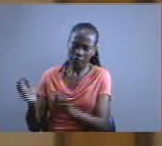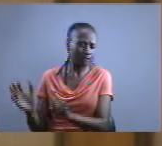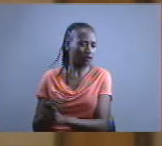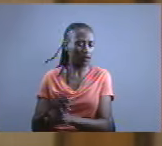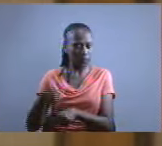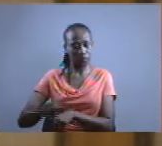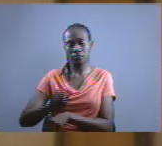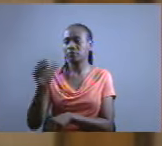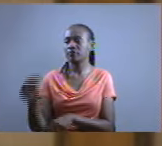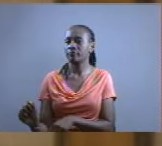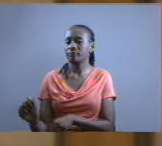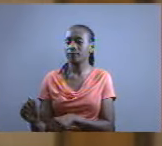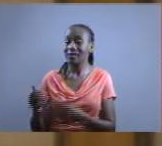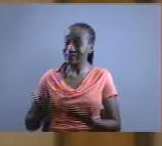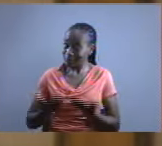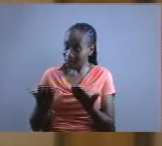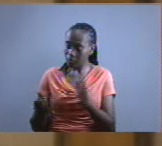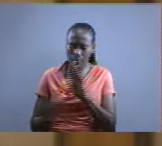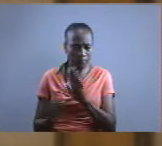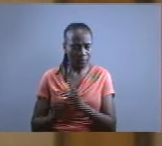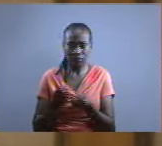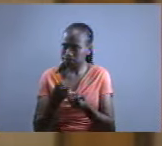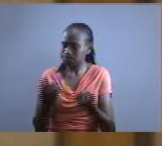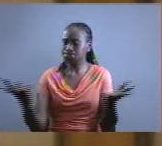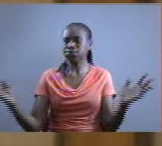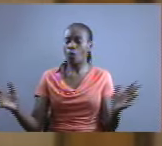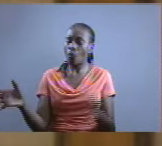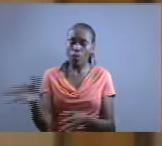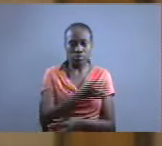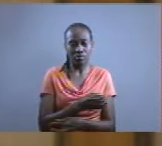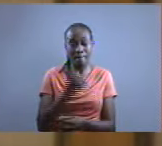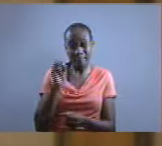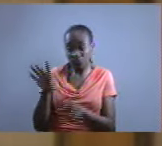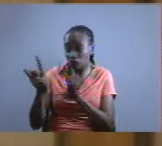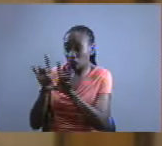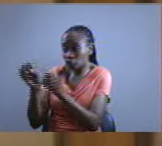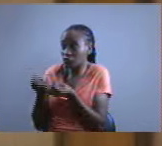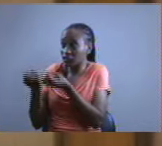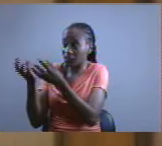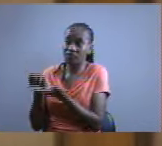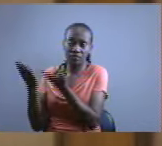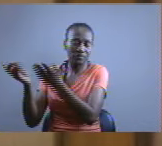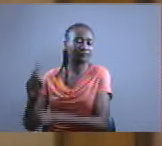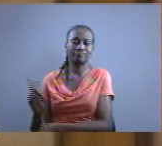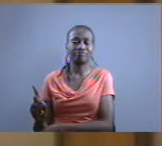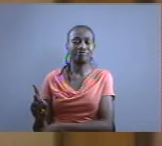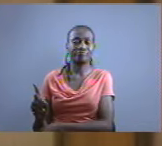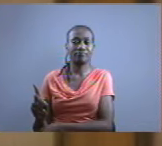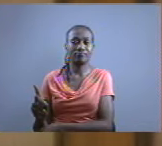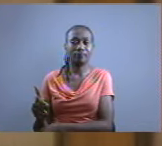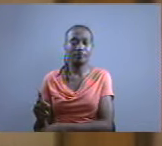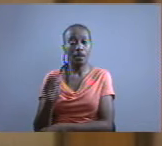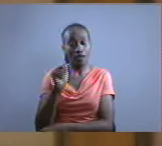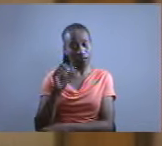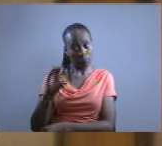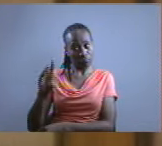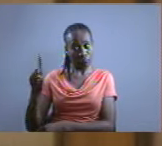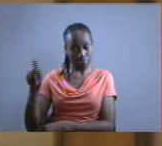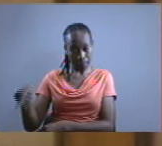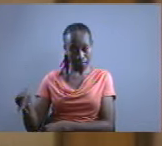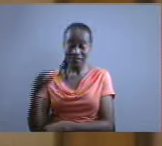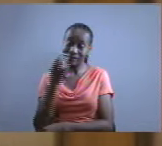nation. Services must be provided for all and not just a chosen few that are connected with the ruling party. The ACDP calls